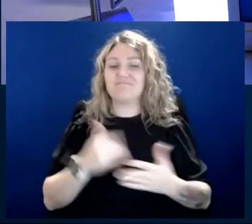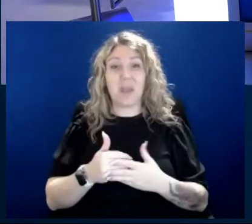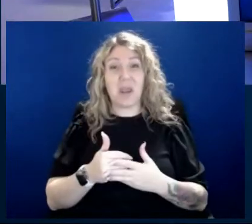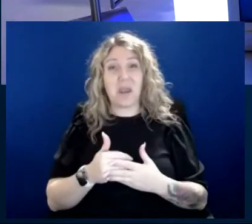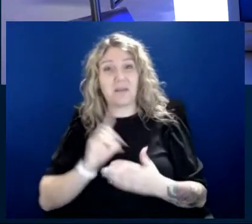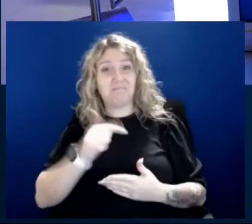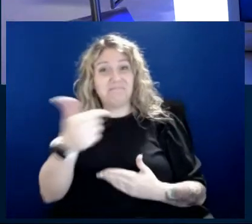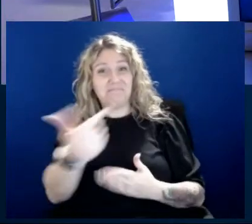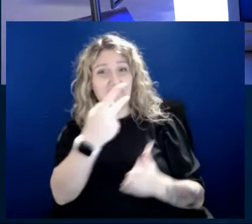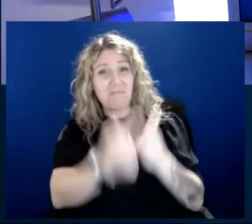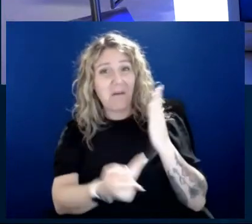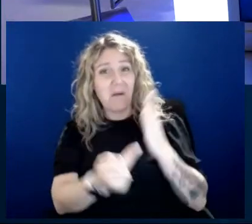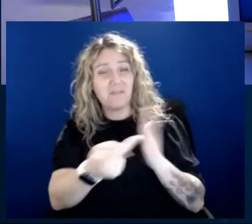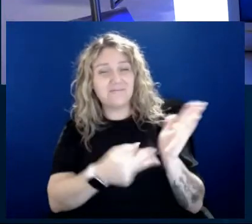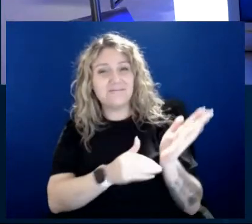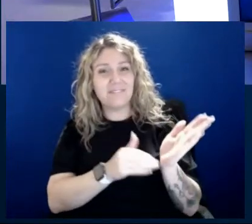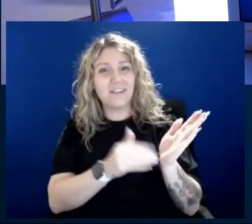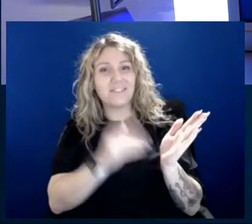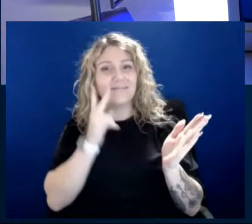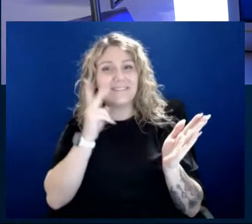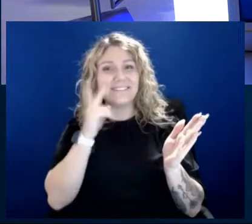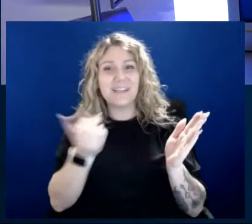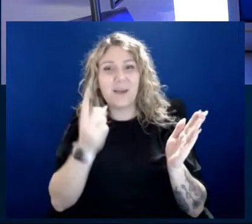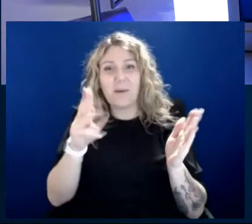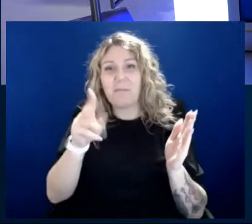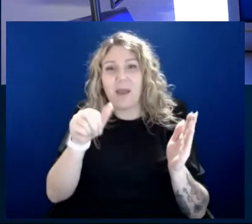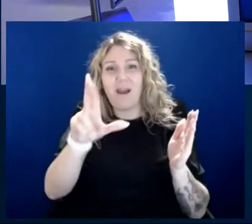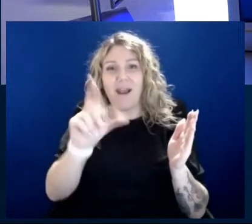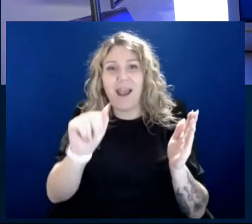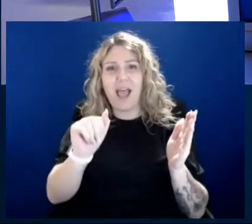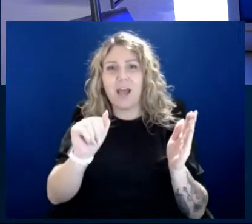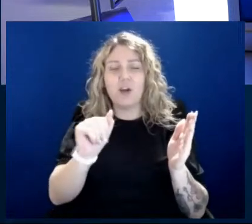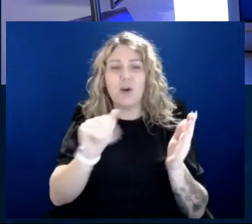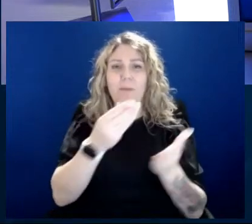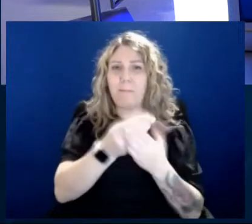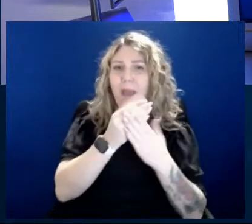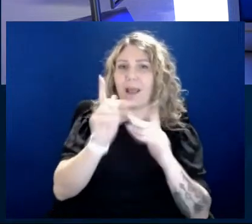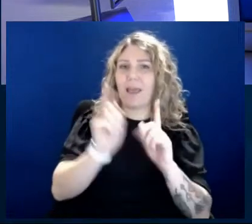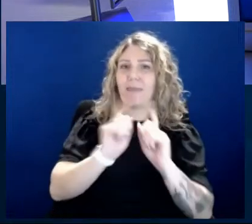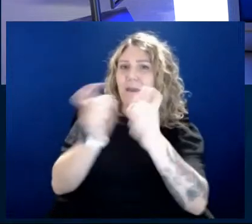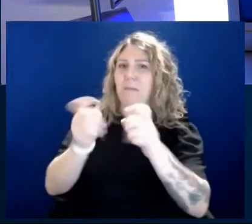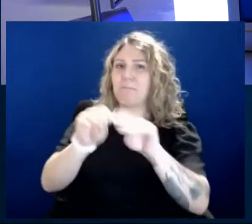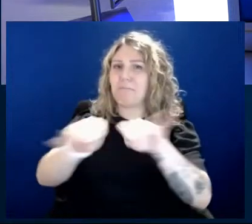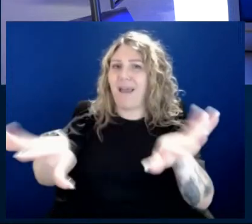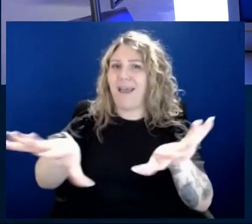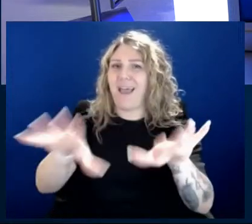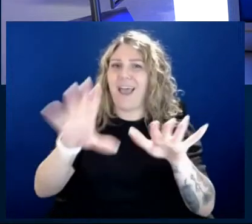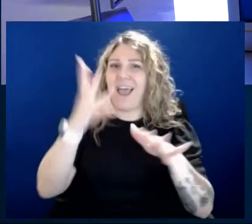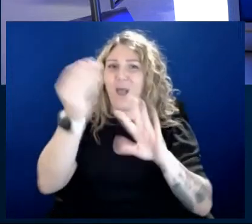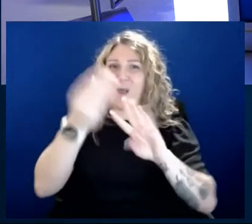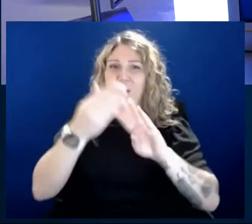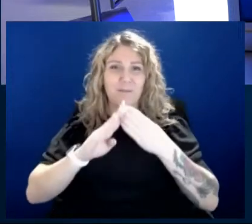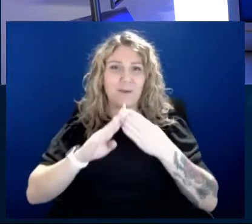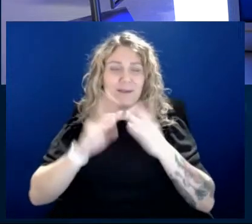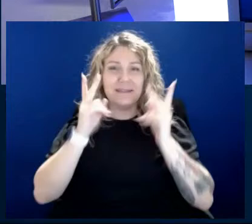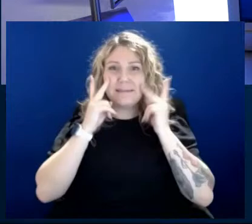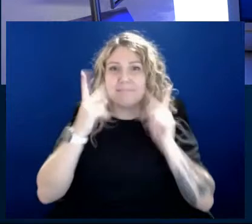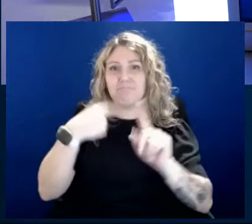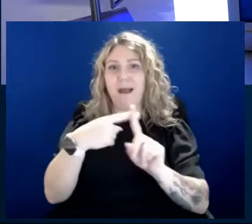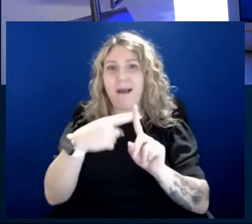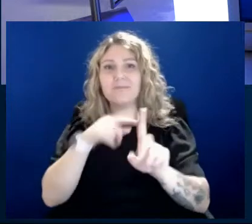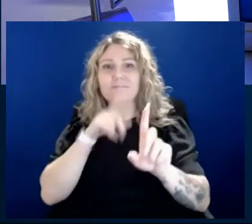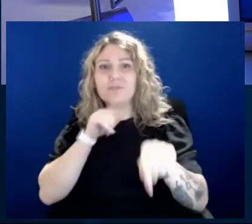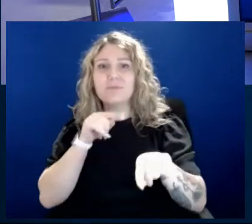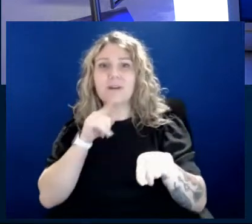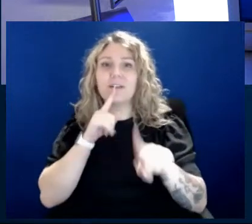someone like Mariana, taking that money and putting it out in the community, and then we see those responses, and people have gone from having